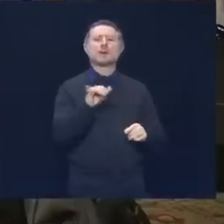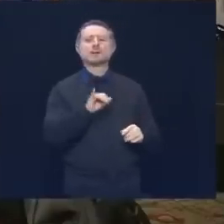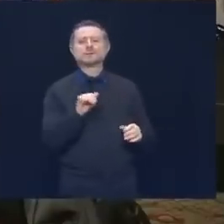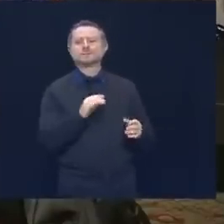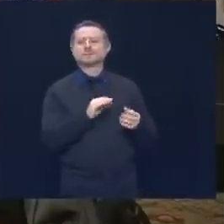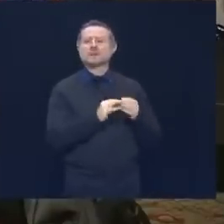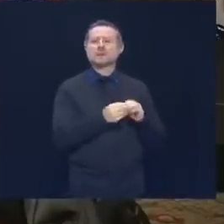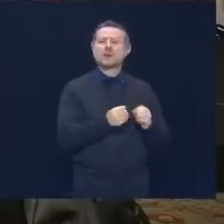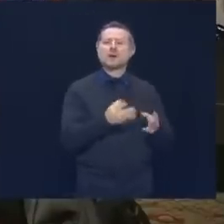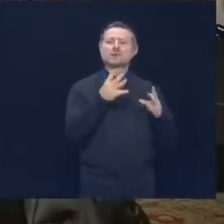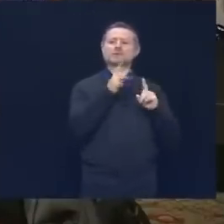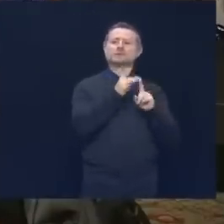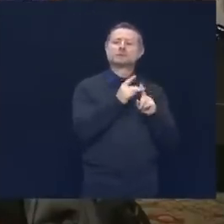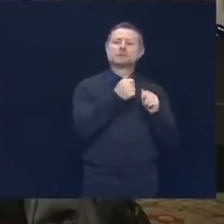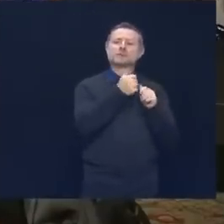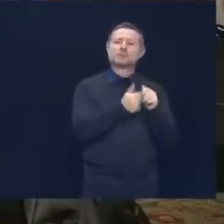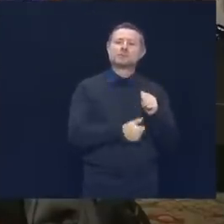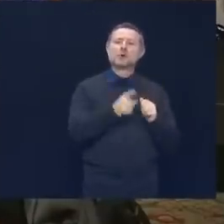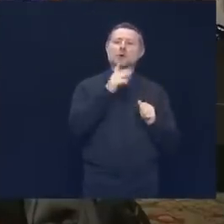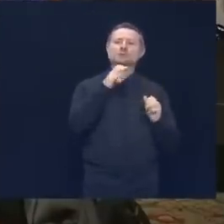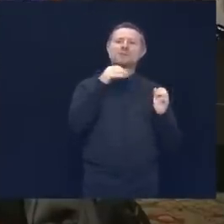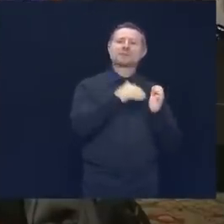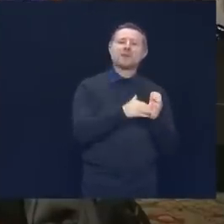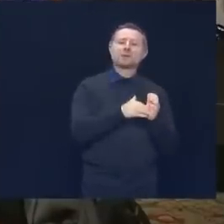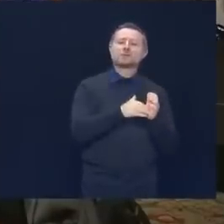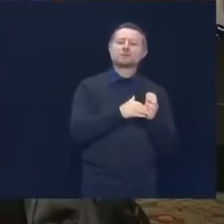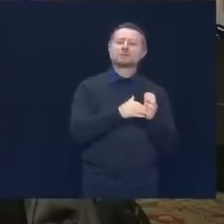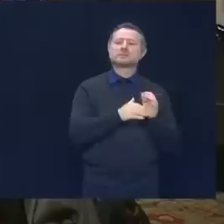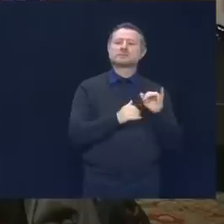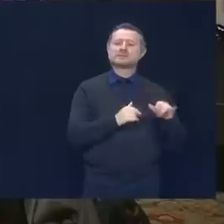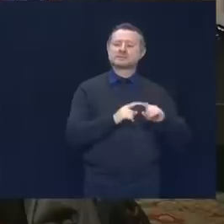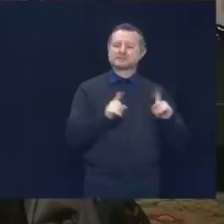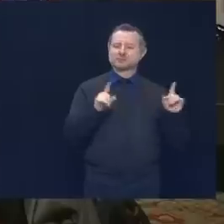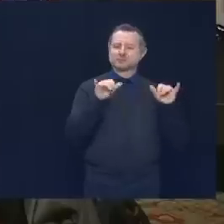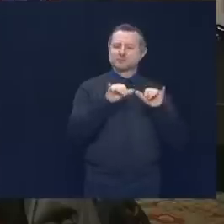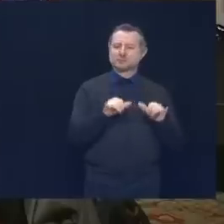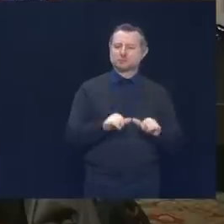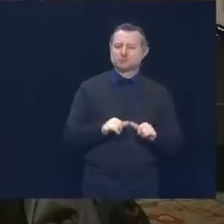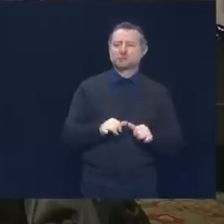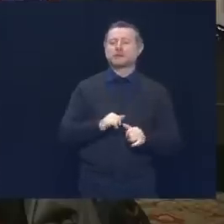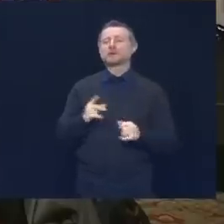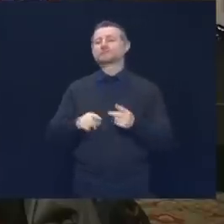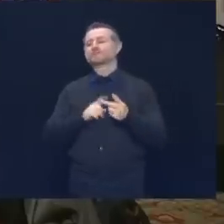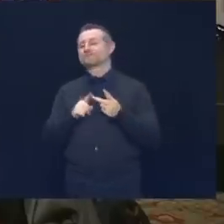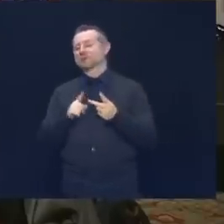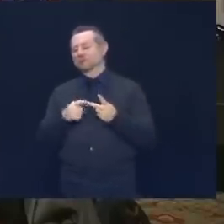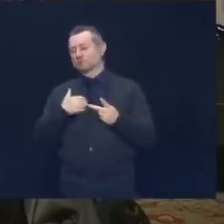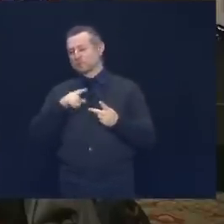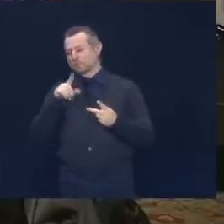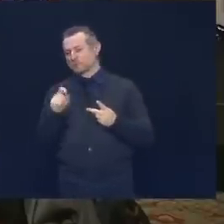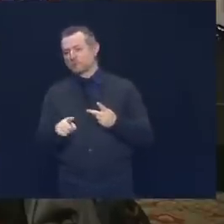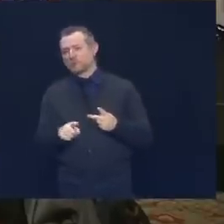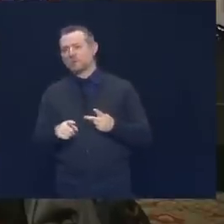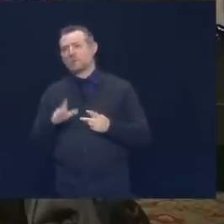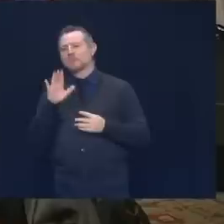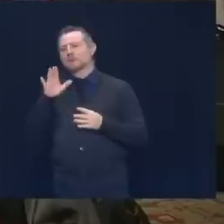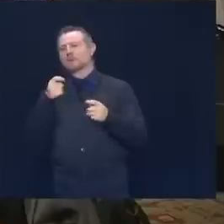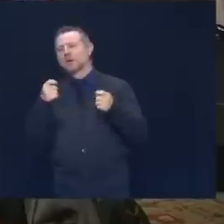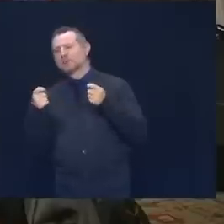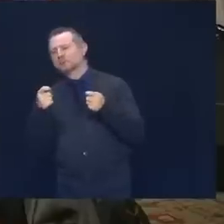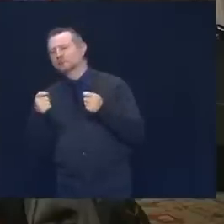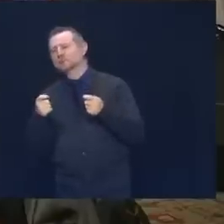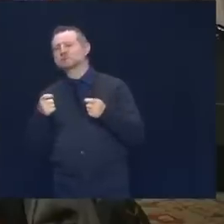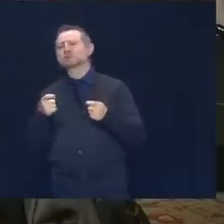cases per 100,000 people, which is a case-based metric? And then secondarily, why has your administration allowed the